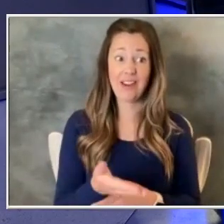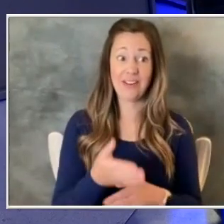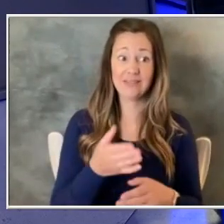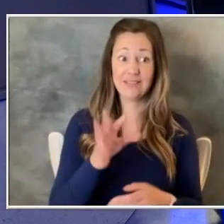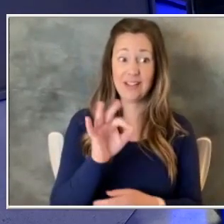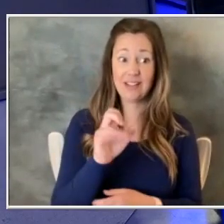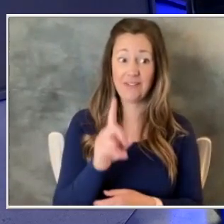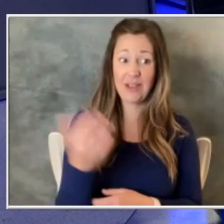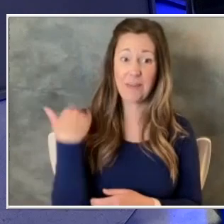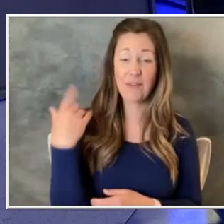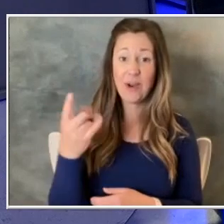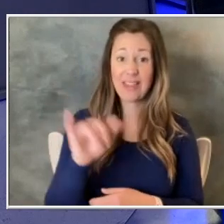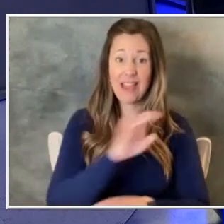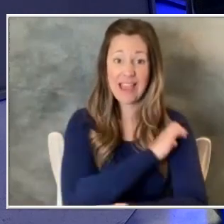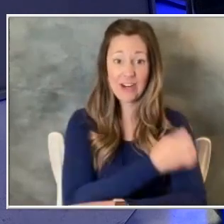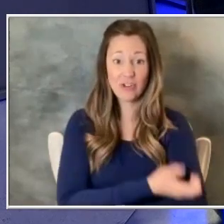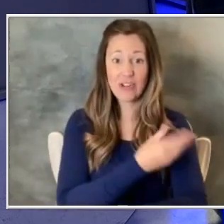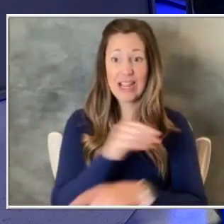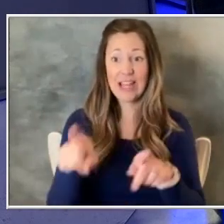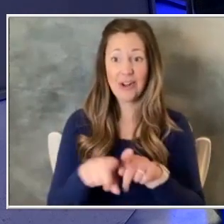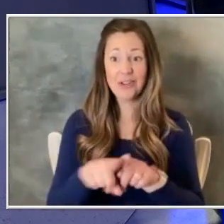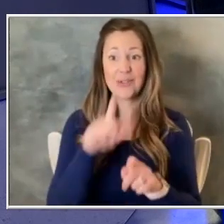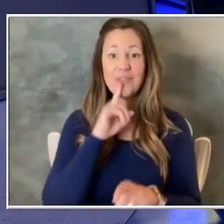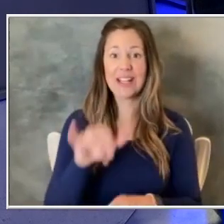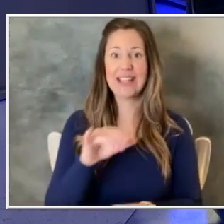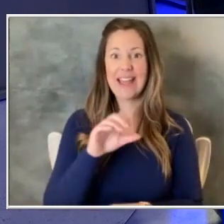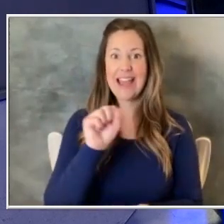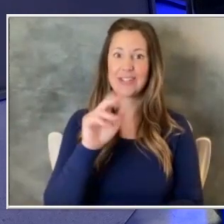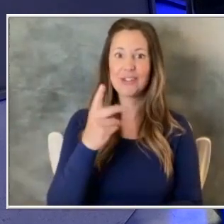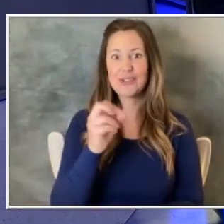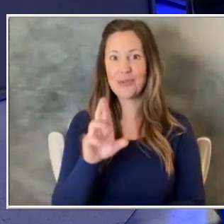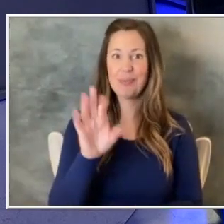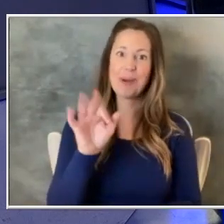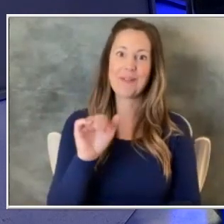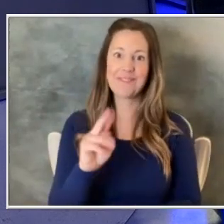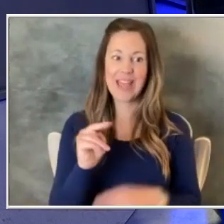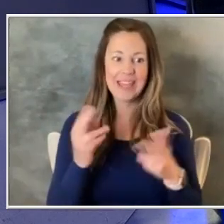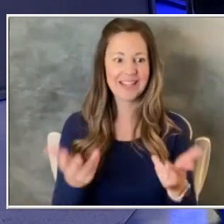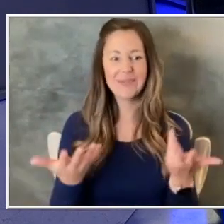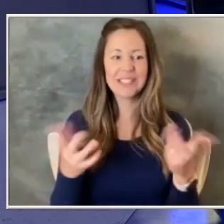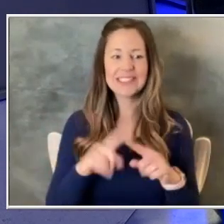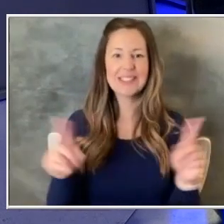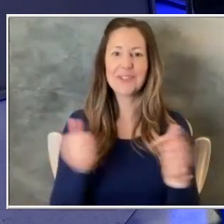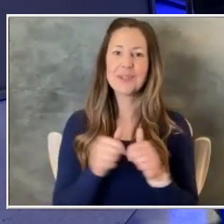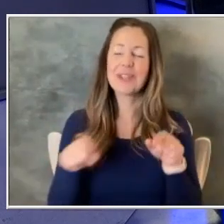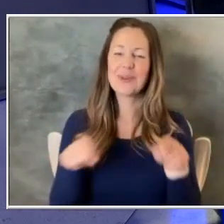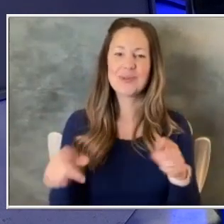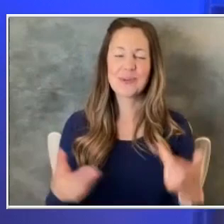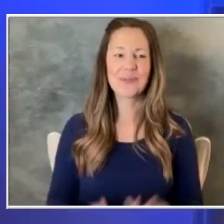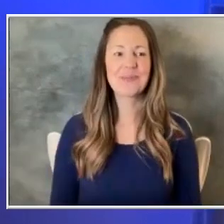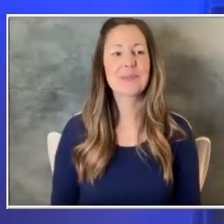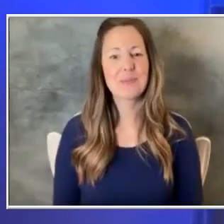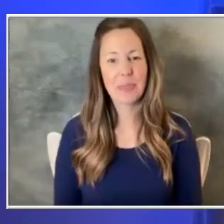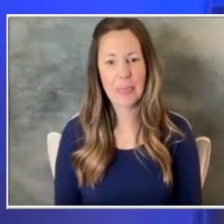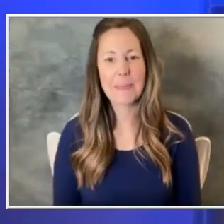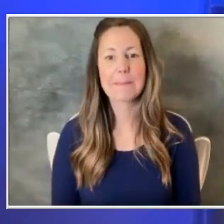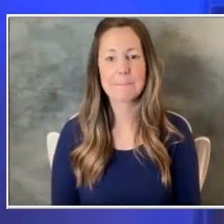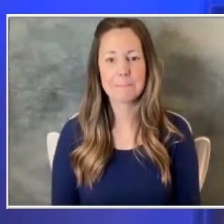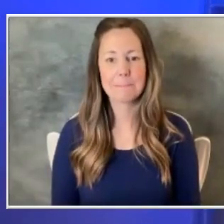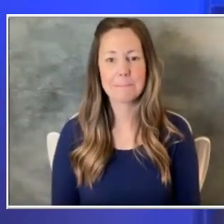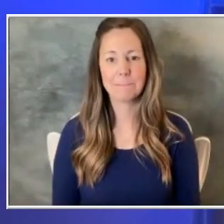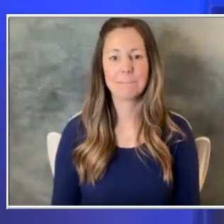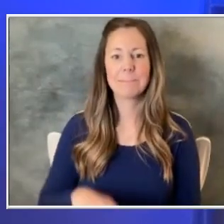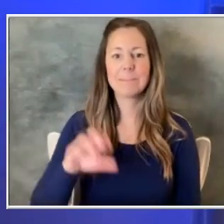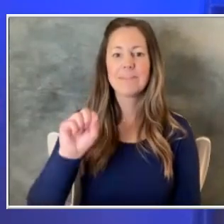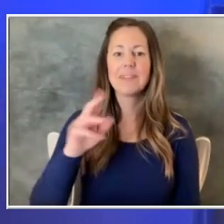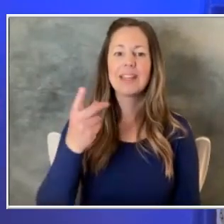that energy, but to also just be that super fan. Tell us the difference between the two. Yeah, super fan is not quite the